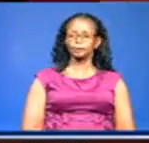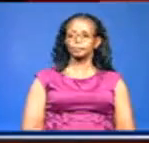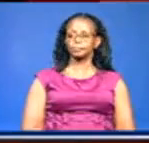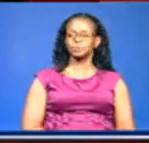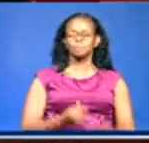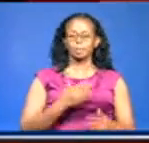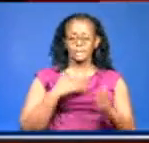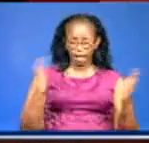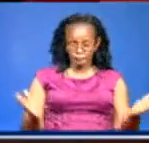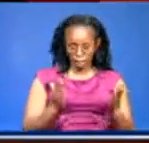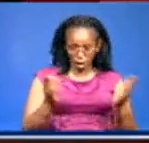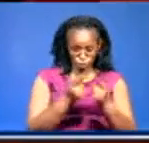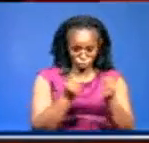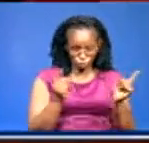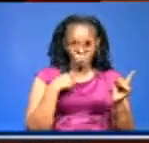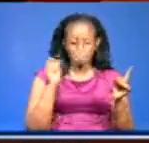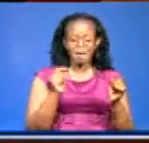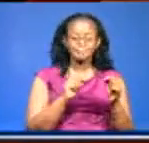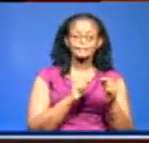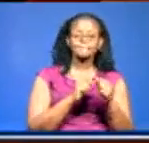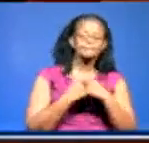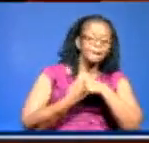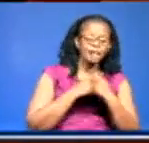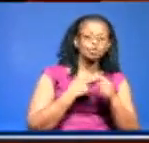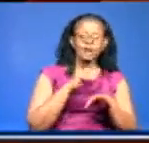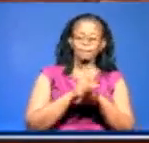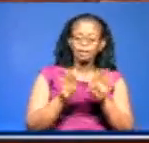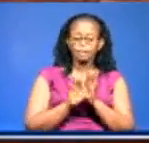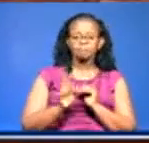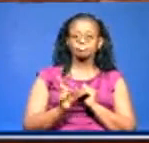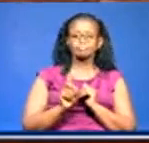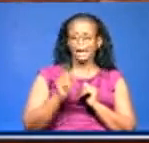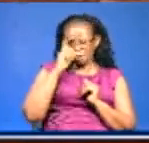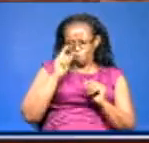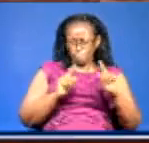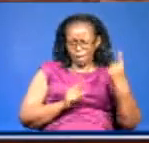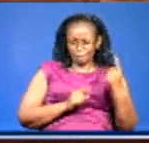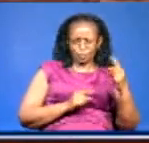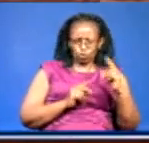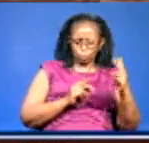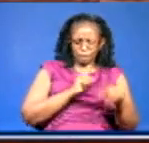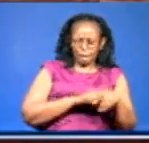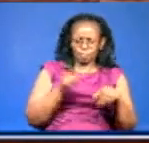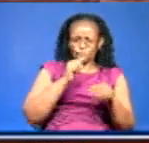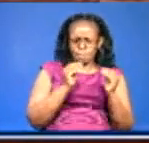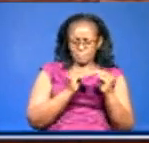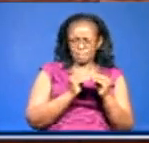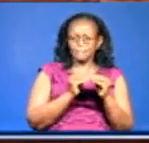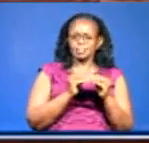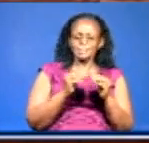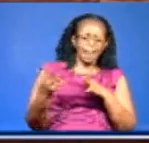matter. I know the first two sittings of this House have been a bit tumultuous, but there are some things which we must take a common